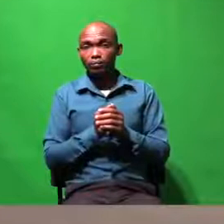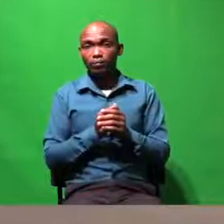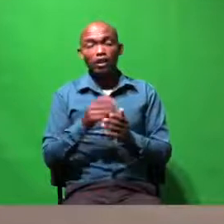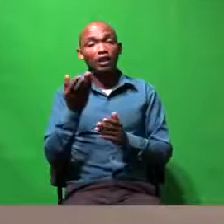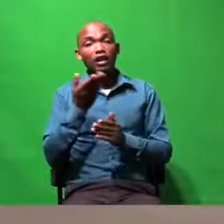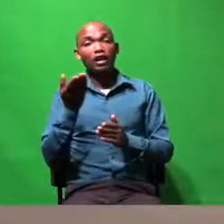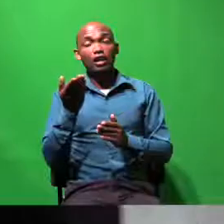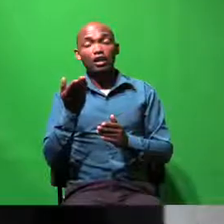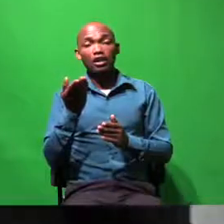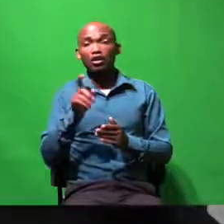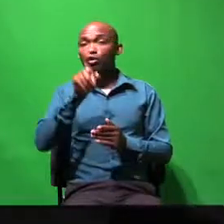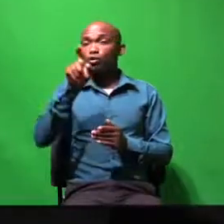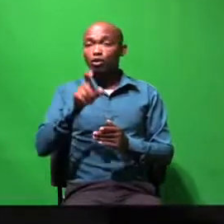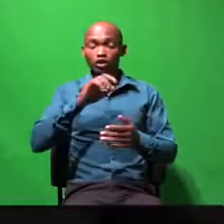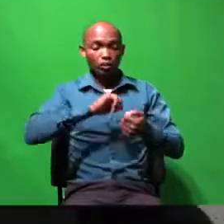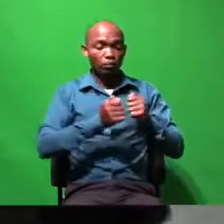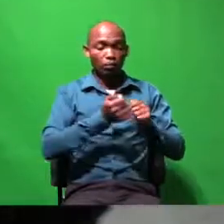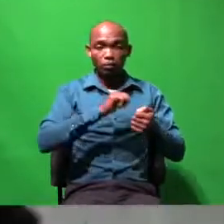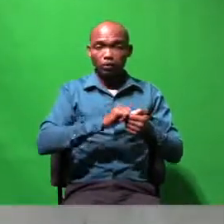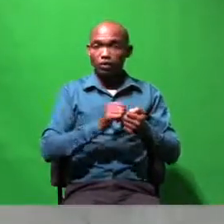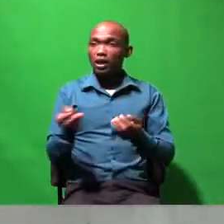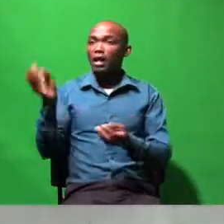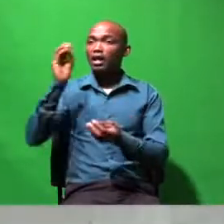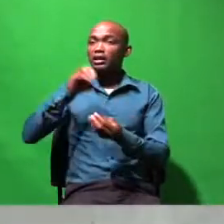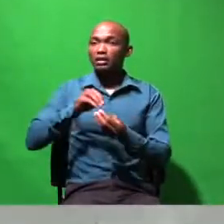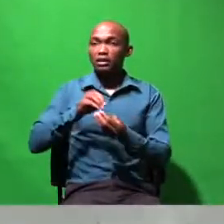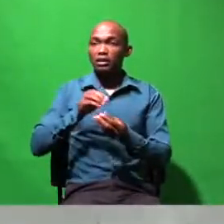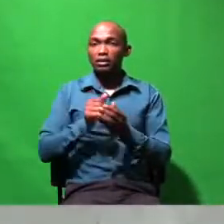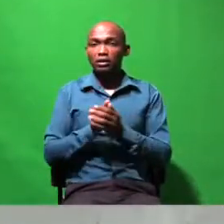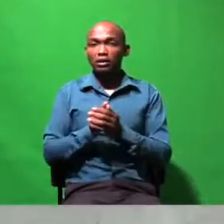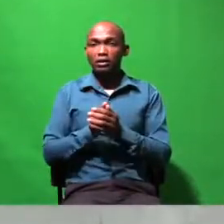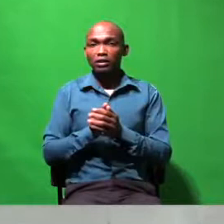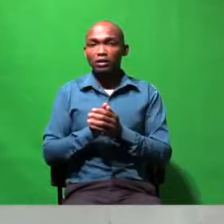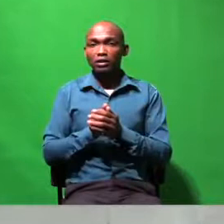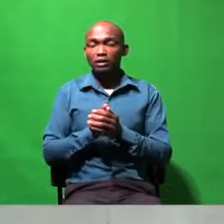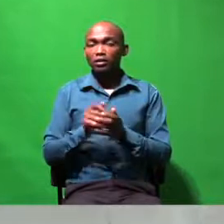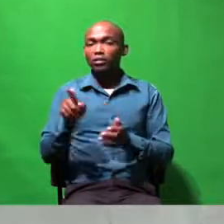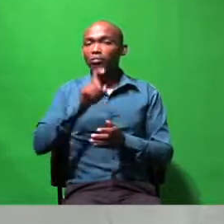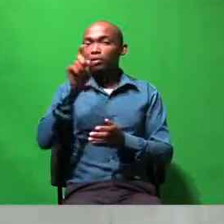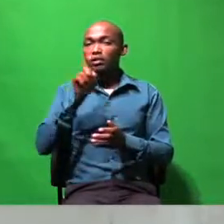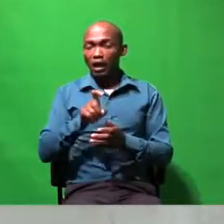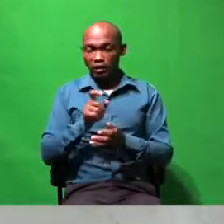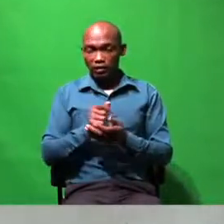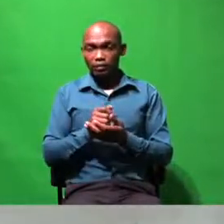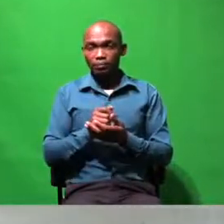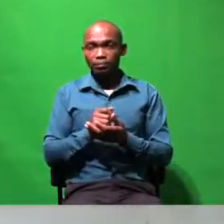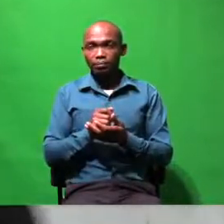have any questions, problems, addition, you may add, and as well you may